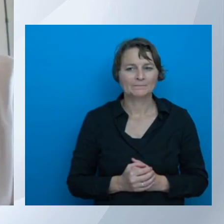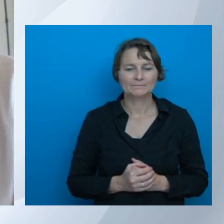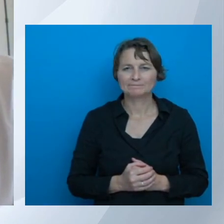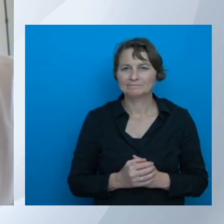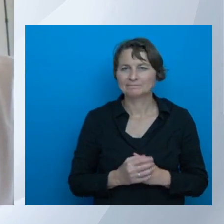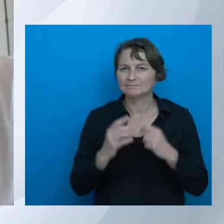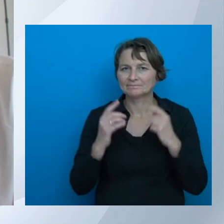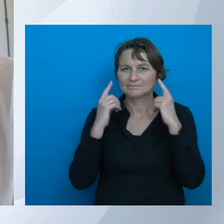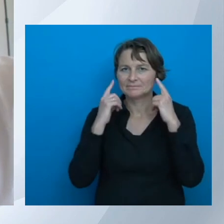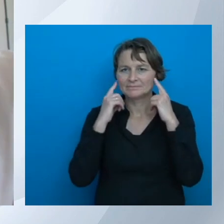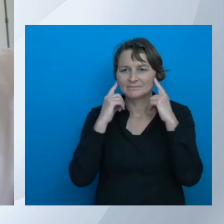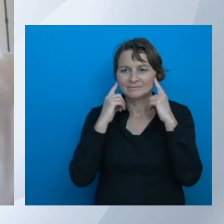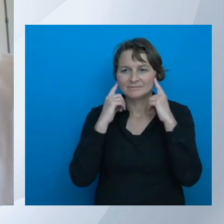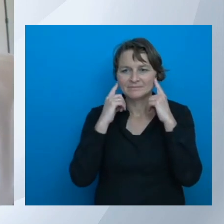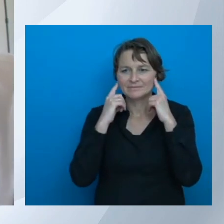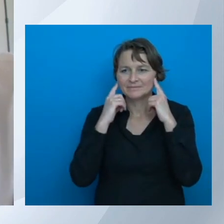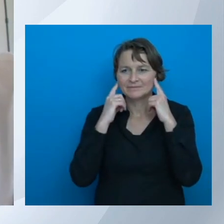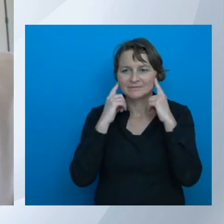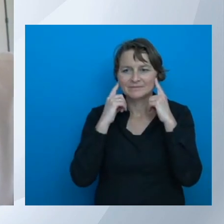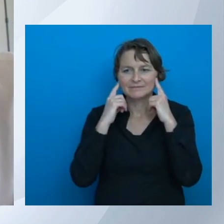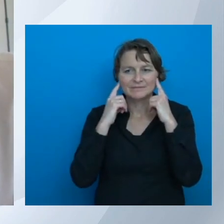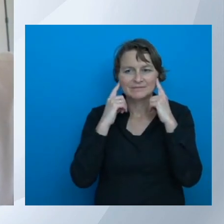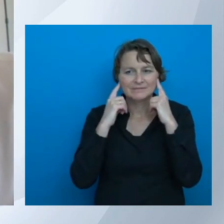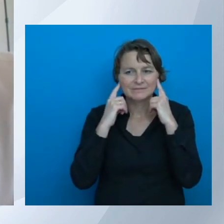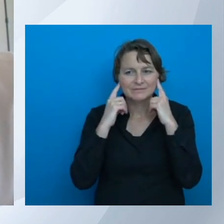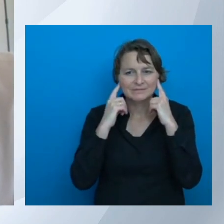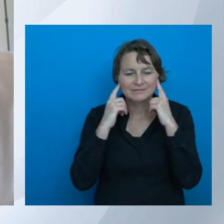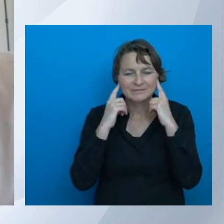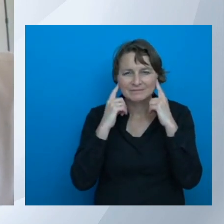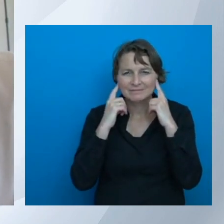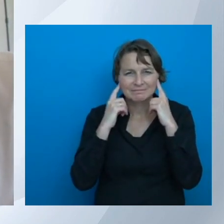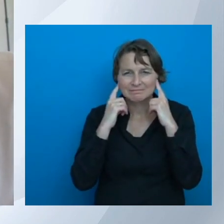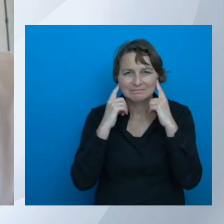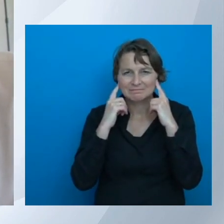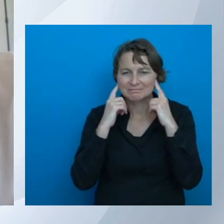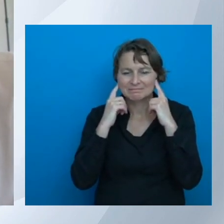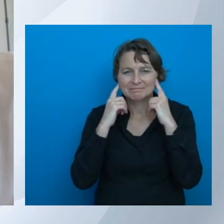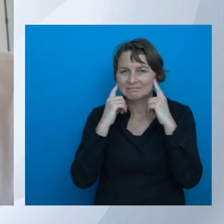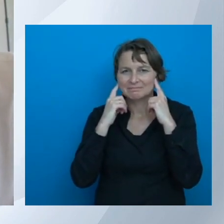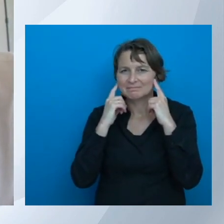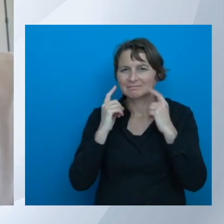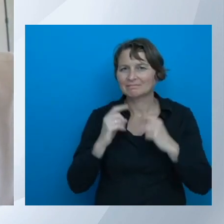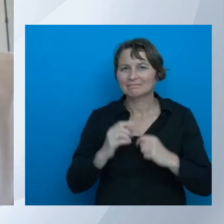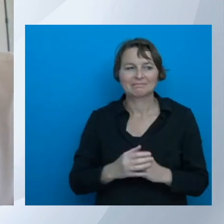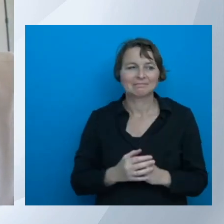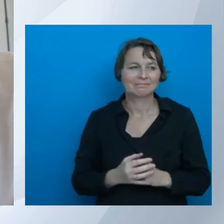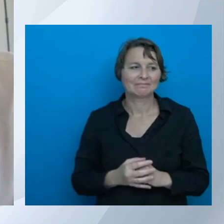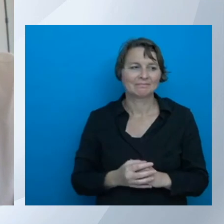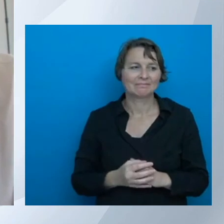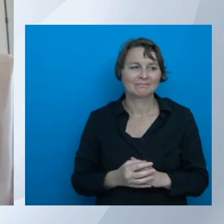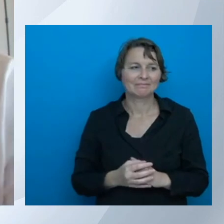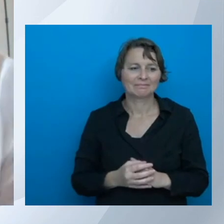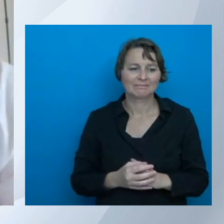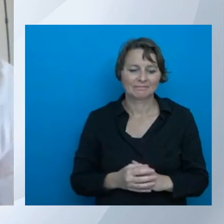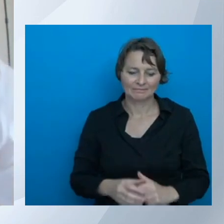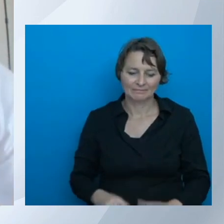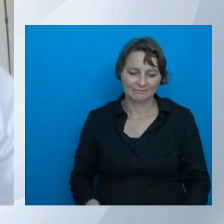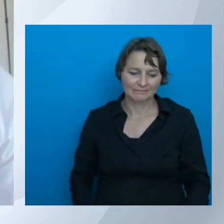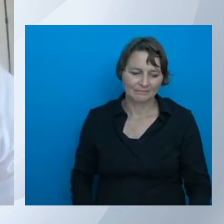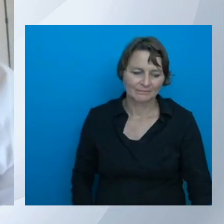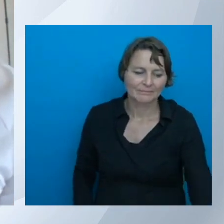that? Could you repeat that? Sorry. Do you have any ideas how would you test for resiliency?